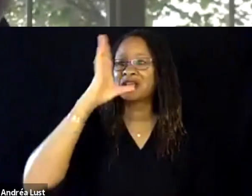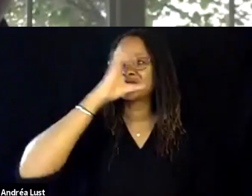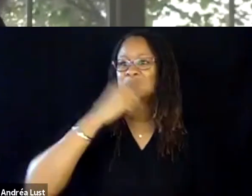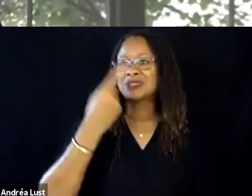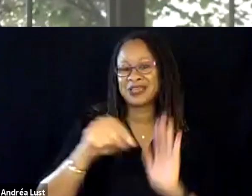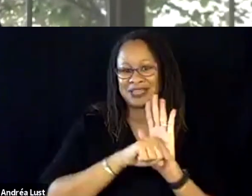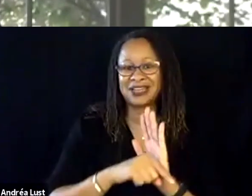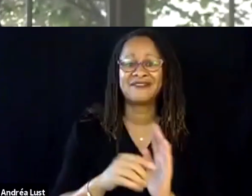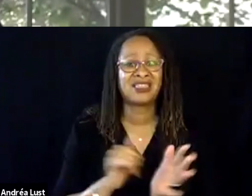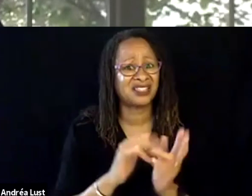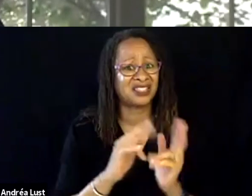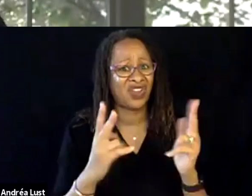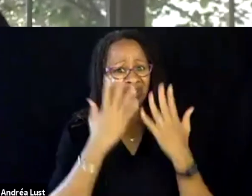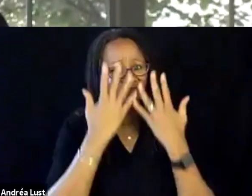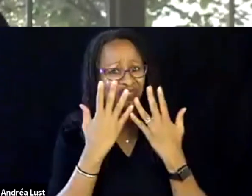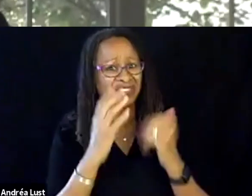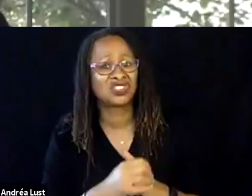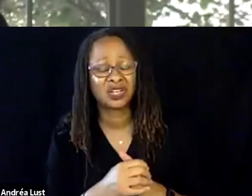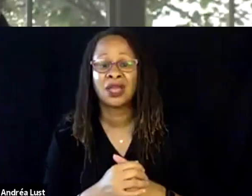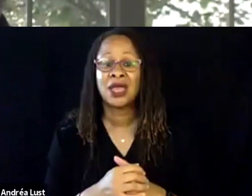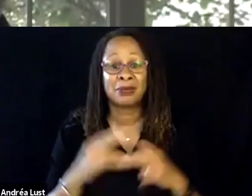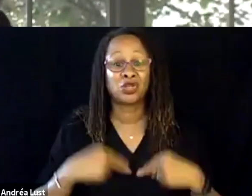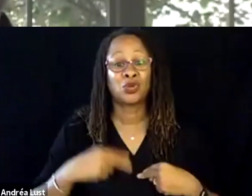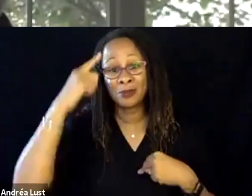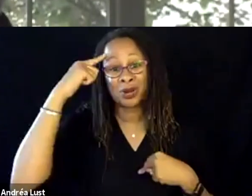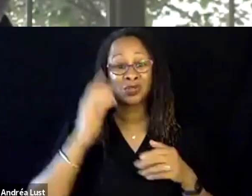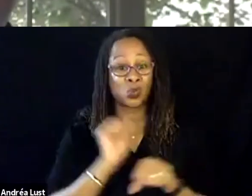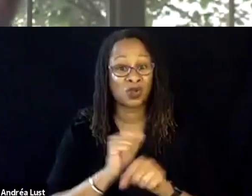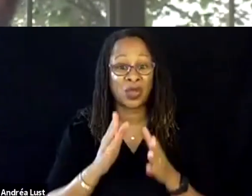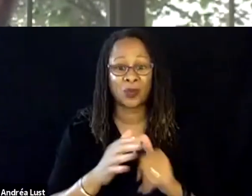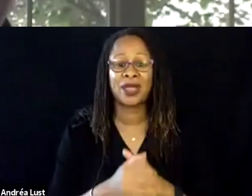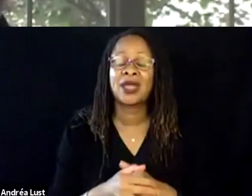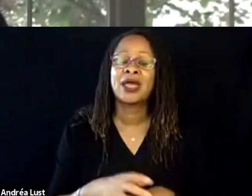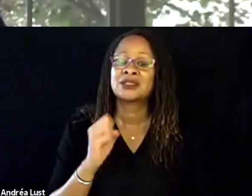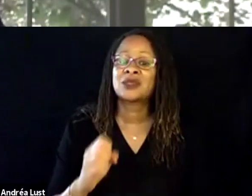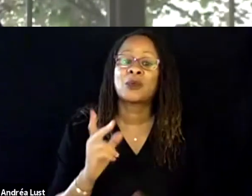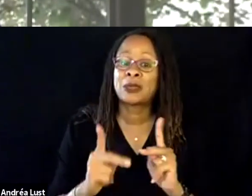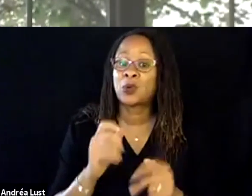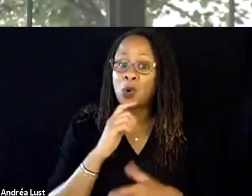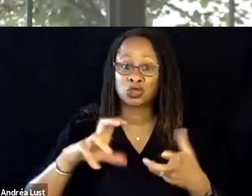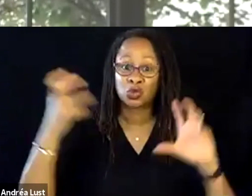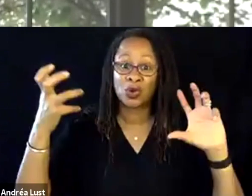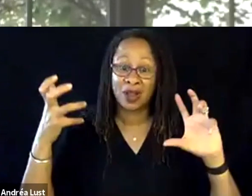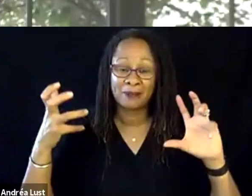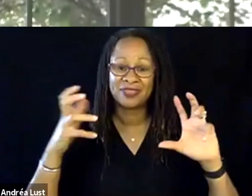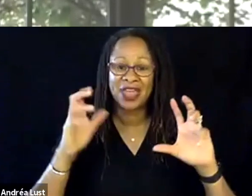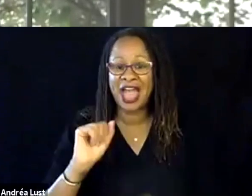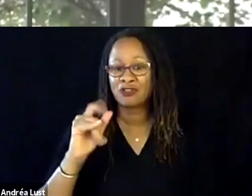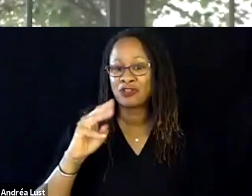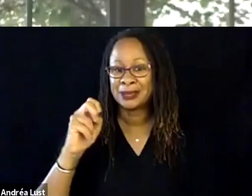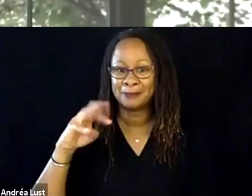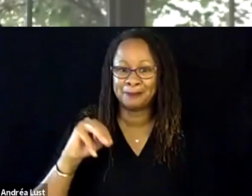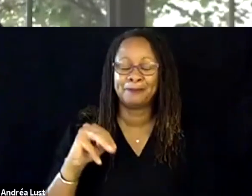really unfortunate. But that means that a lot of these C-suite leaders who are very afraid of screwing up the acronym, and I like to jokingly say